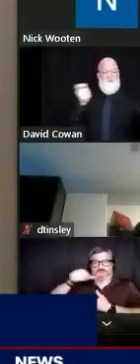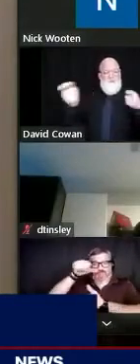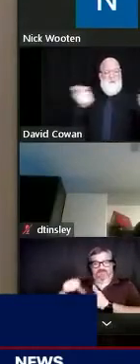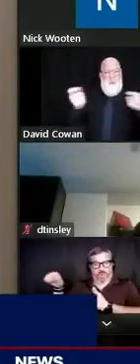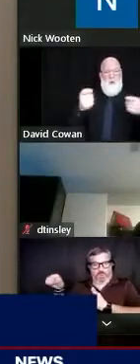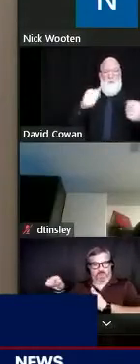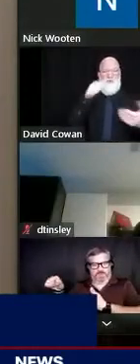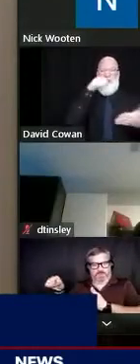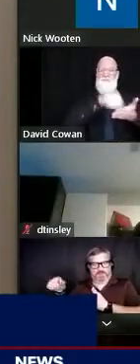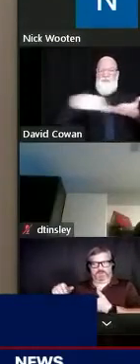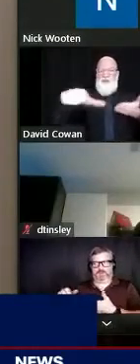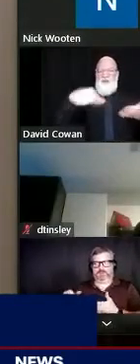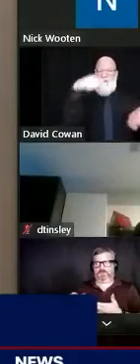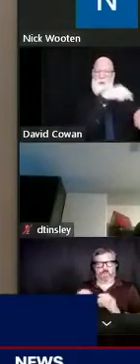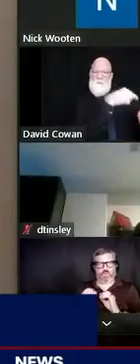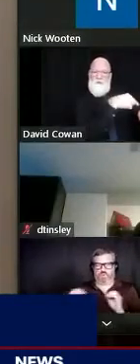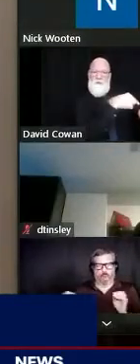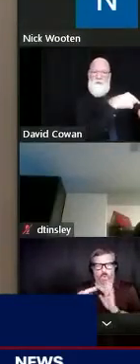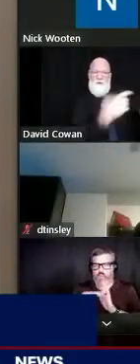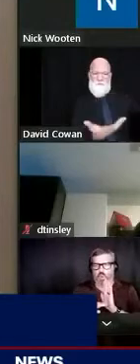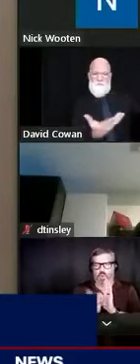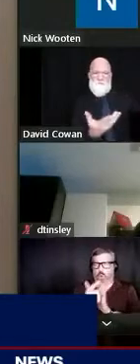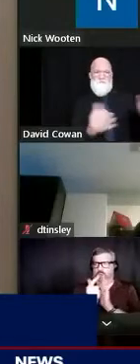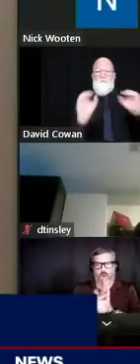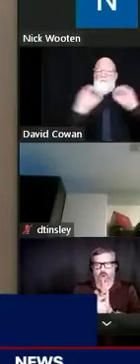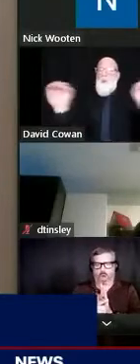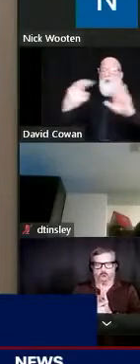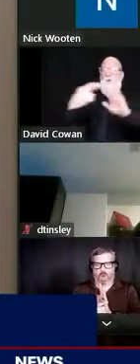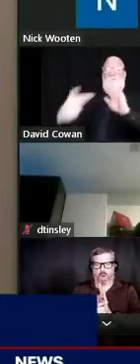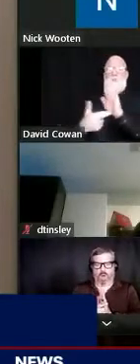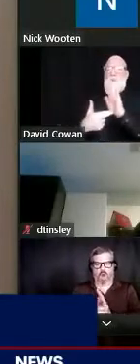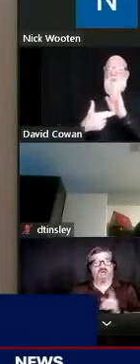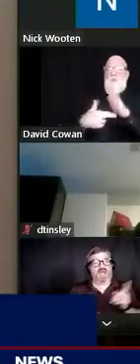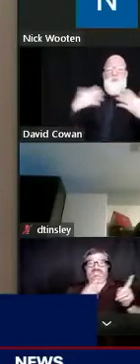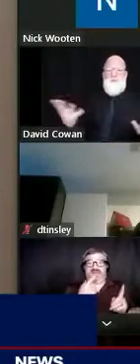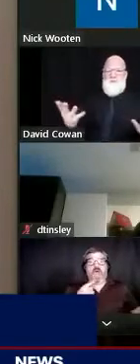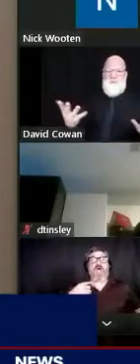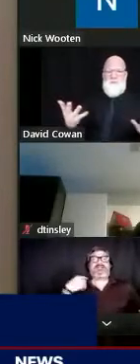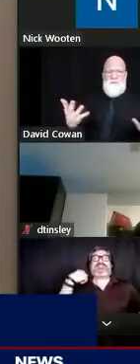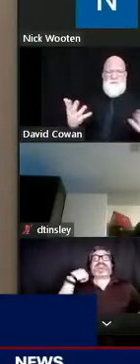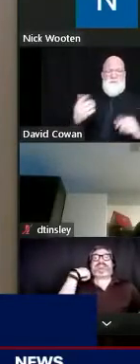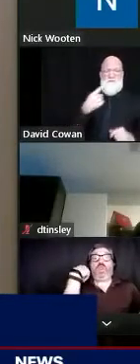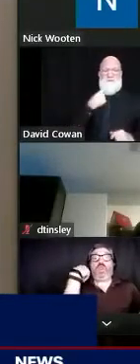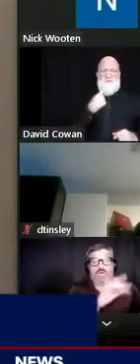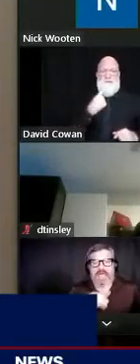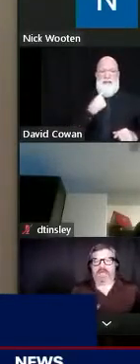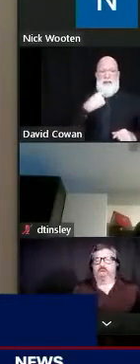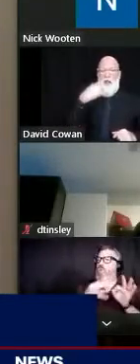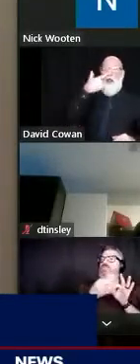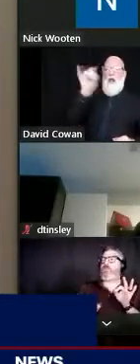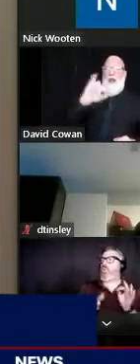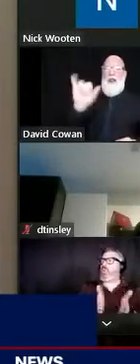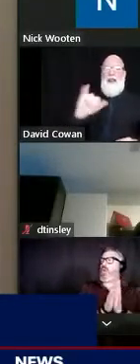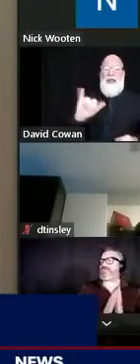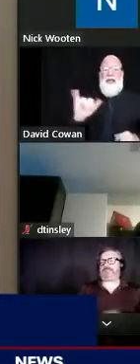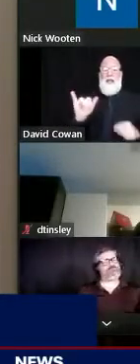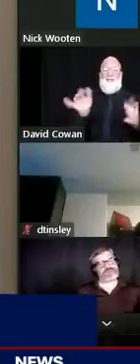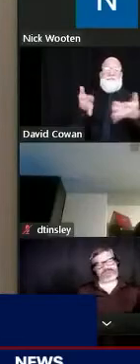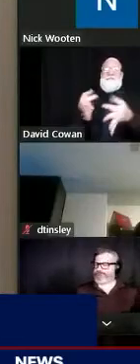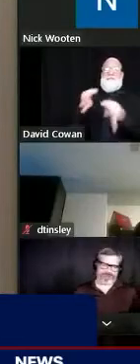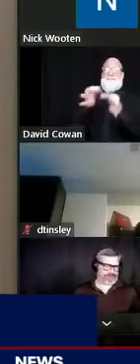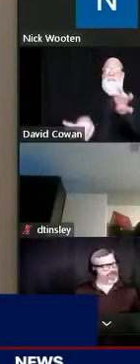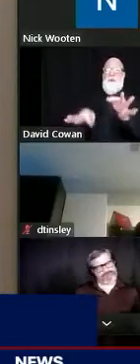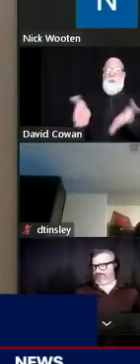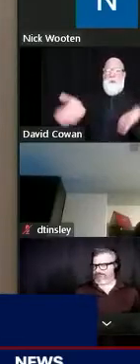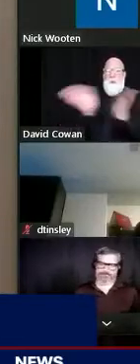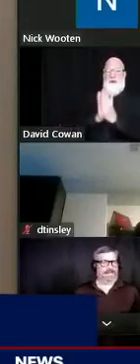do we do it internally this sounds like he said a simple request but it really isn't especially in light of the fact that we have counties running elections